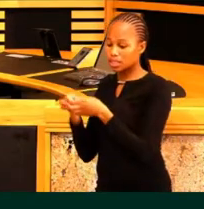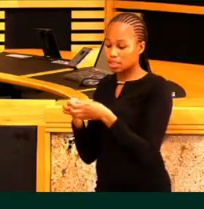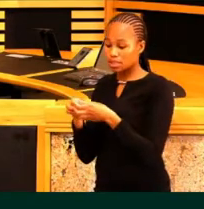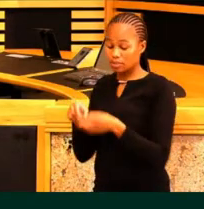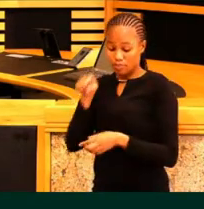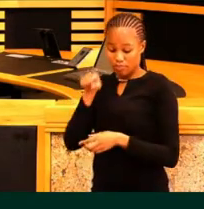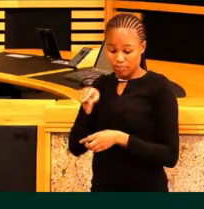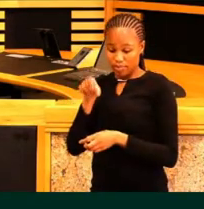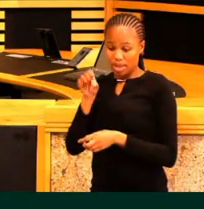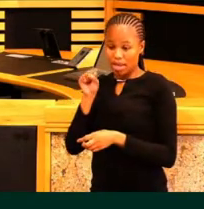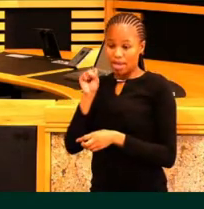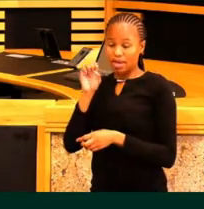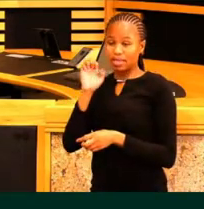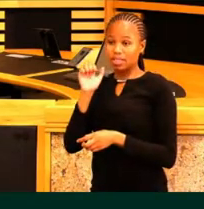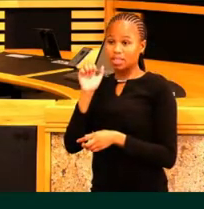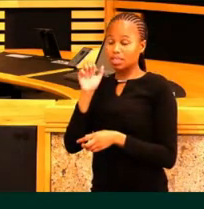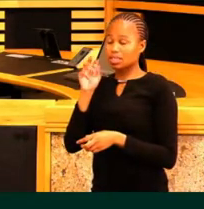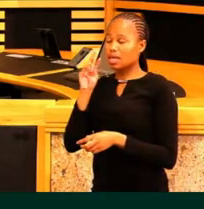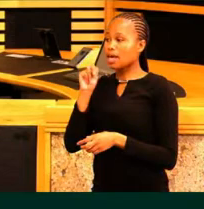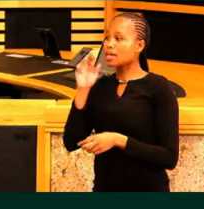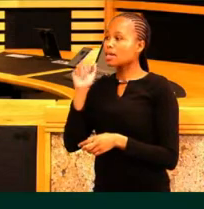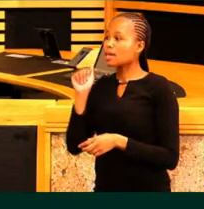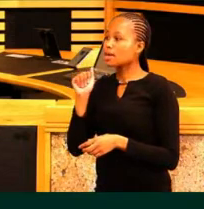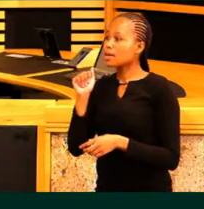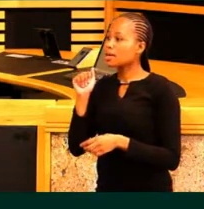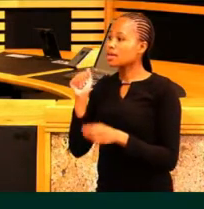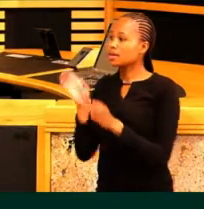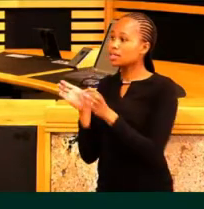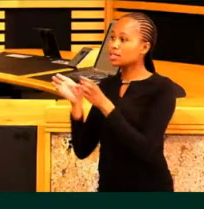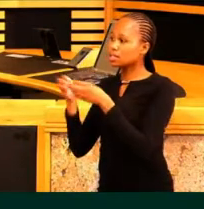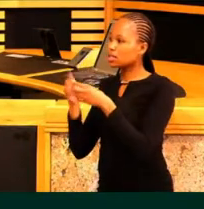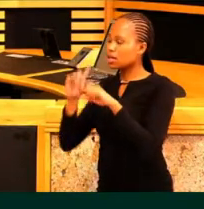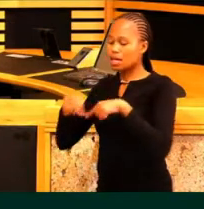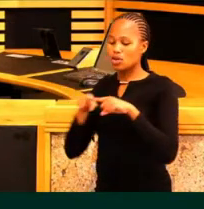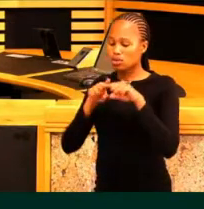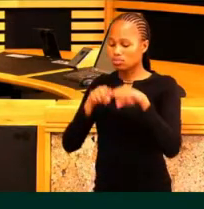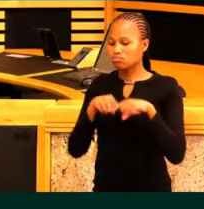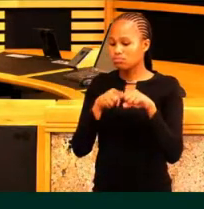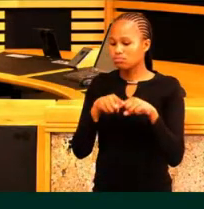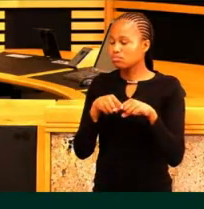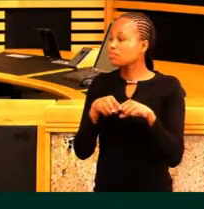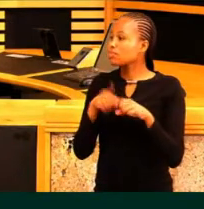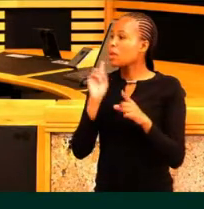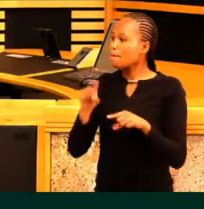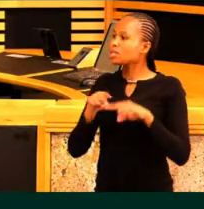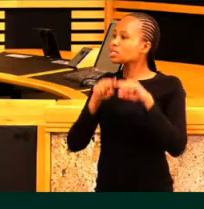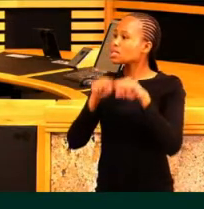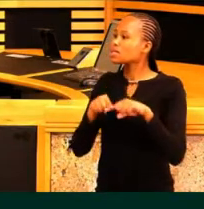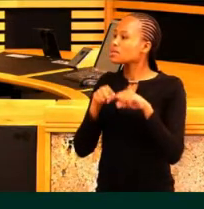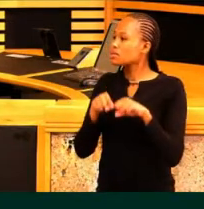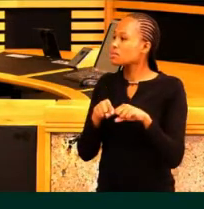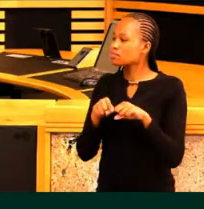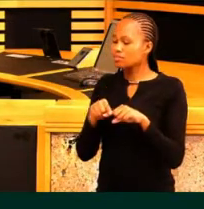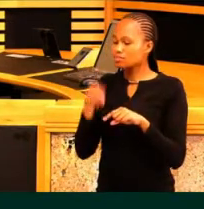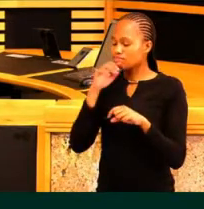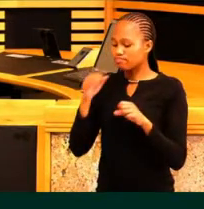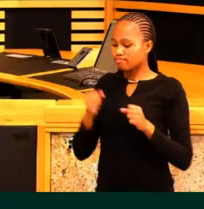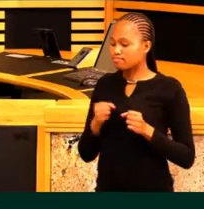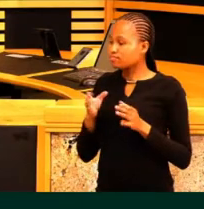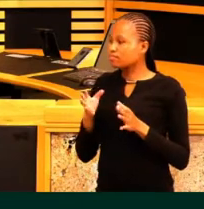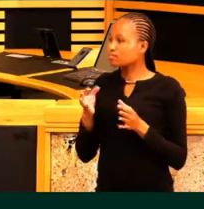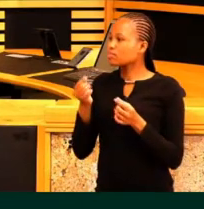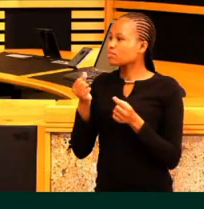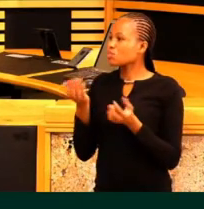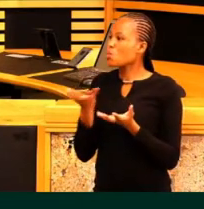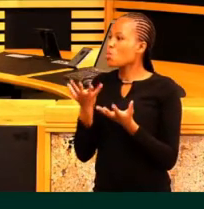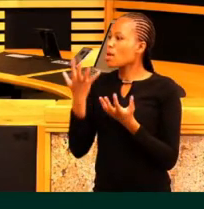smme sector cannot rely on tenderpreneurs it must rely on entrepreneurs where